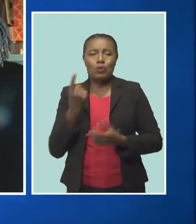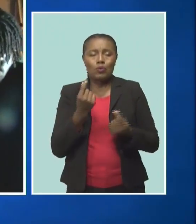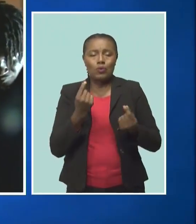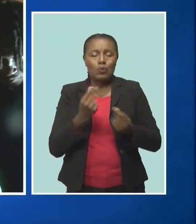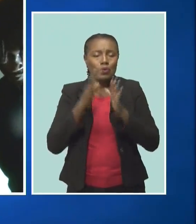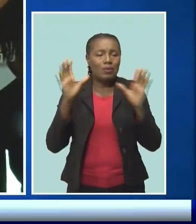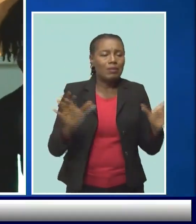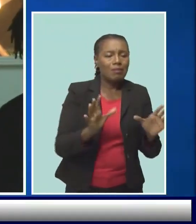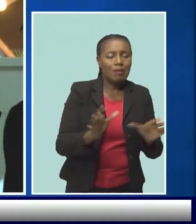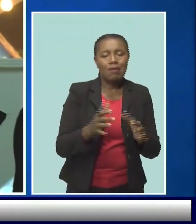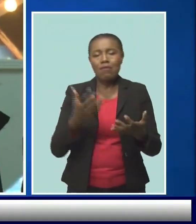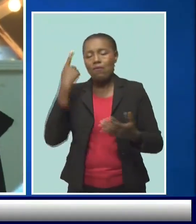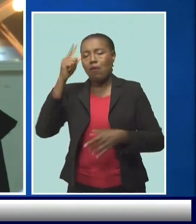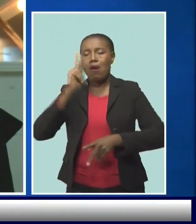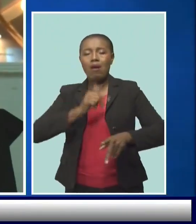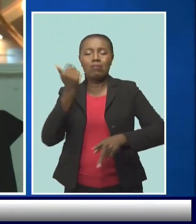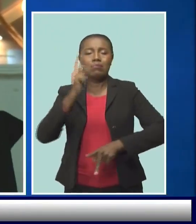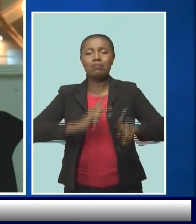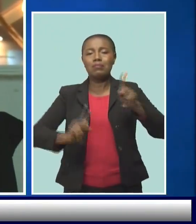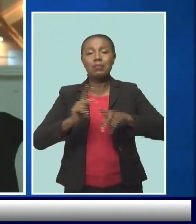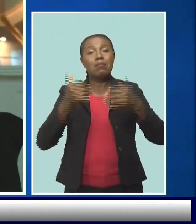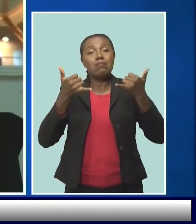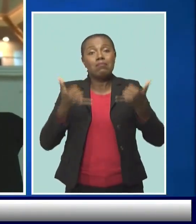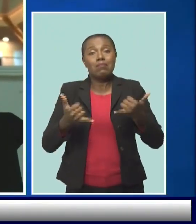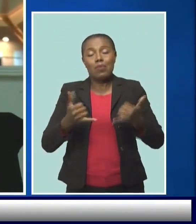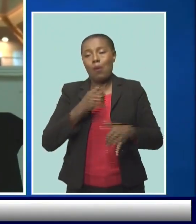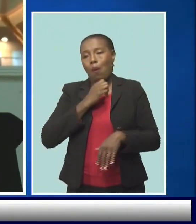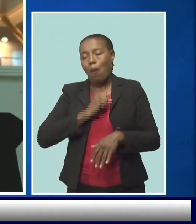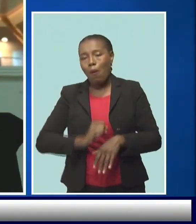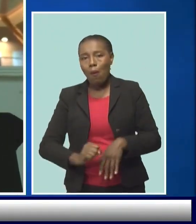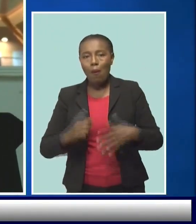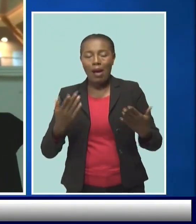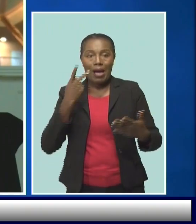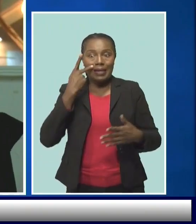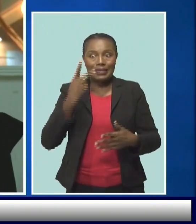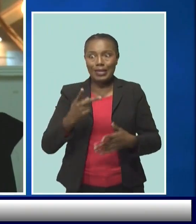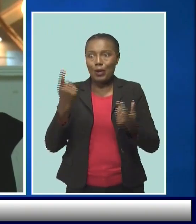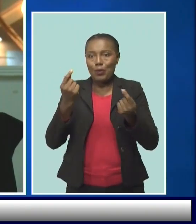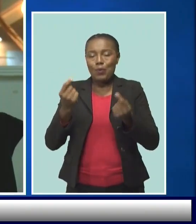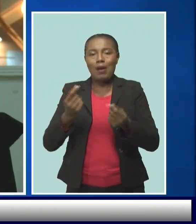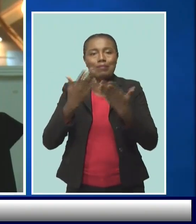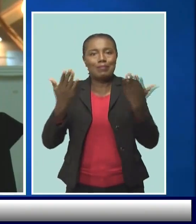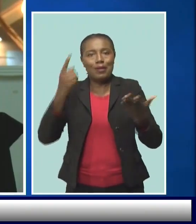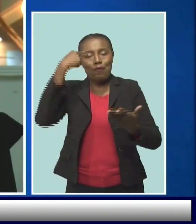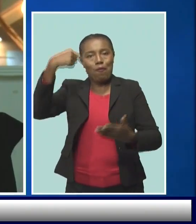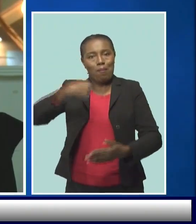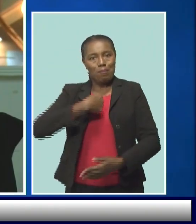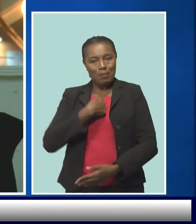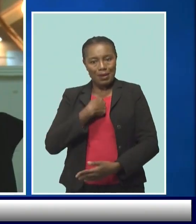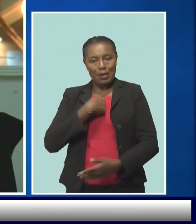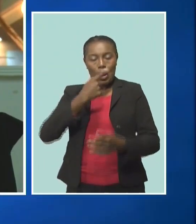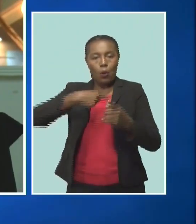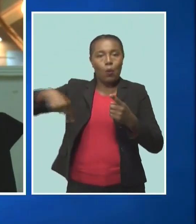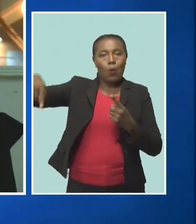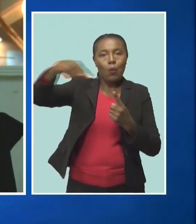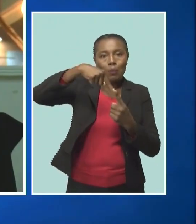people. And now, at this age, I see He's doing things for me. It goes around, it comes around, what people say. And I